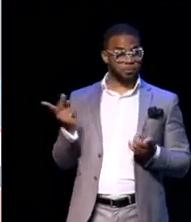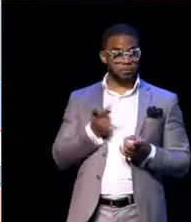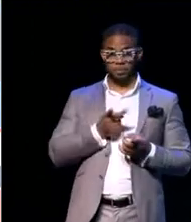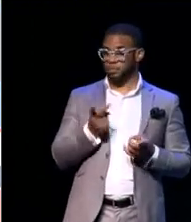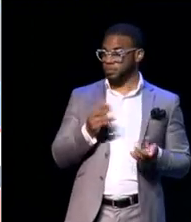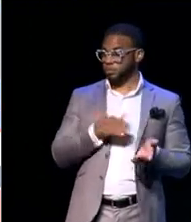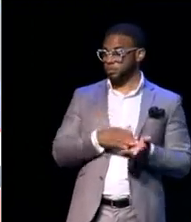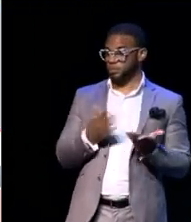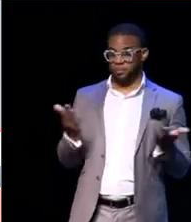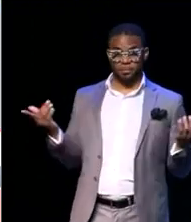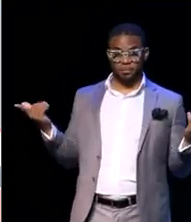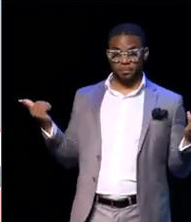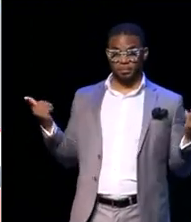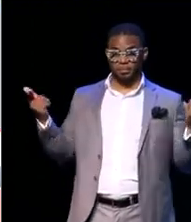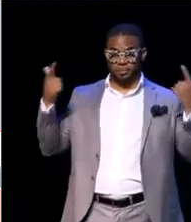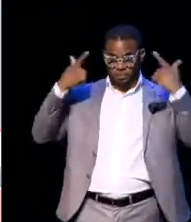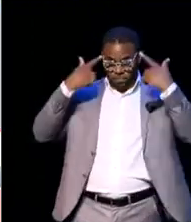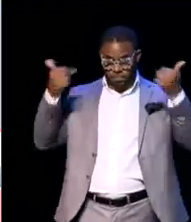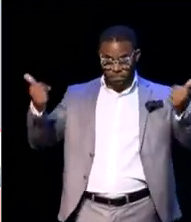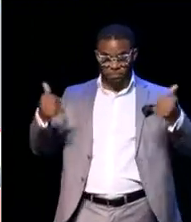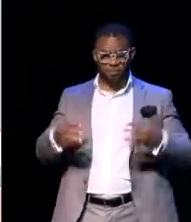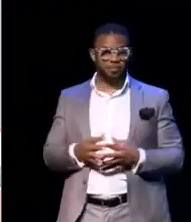doctors.